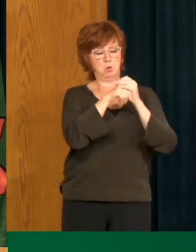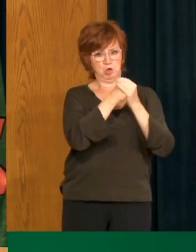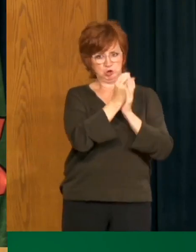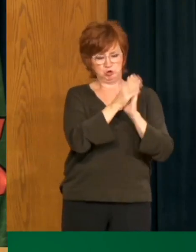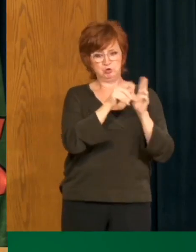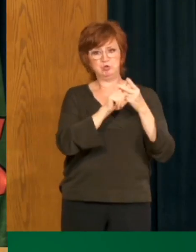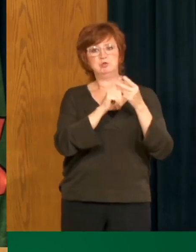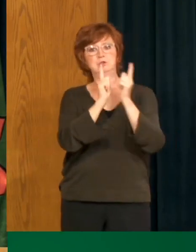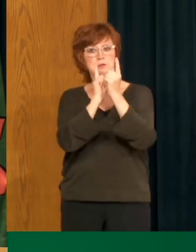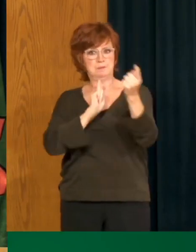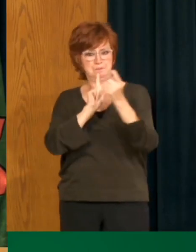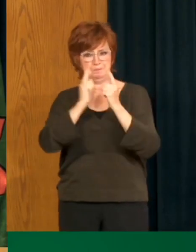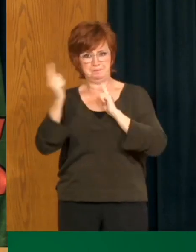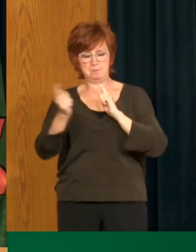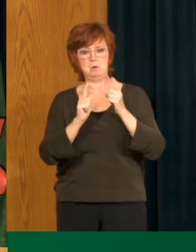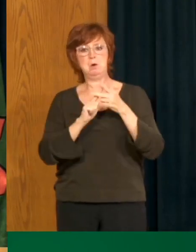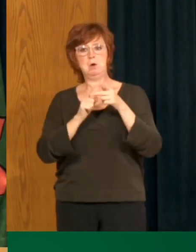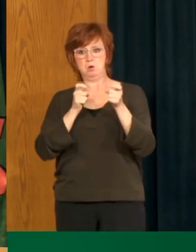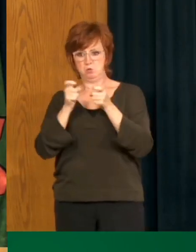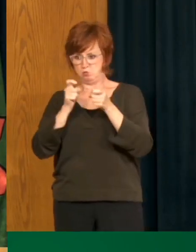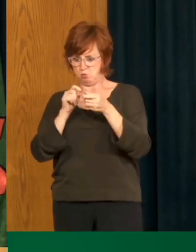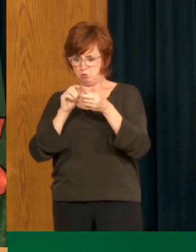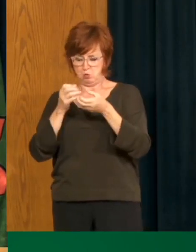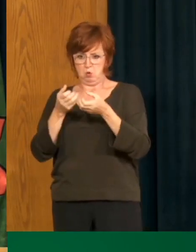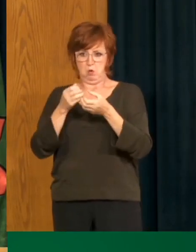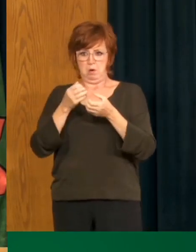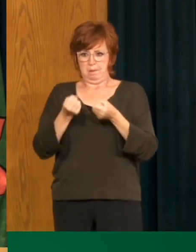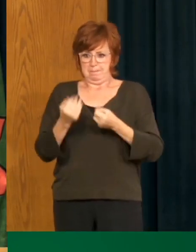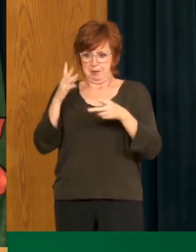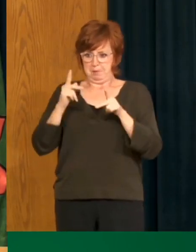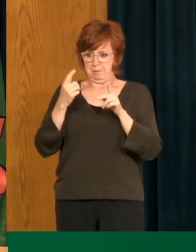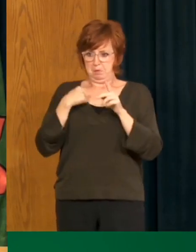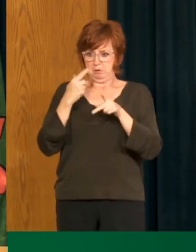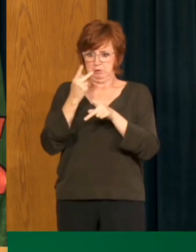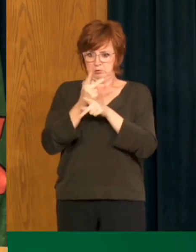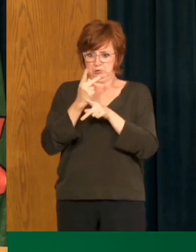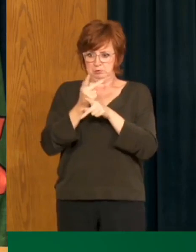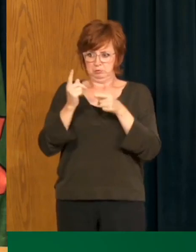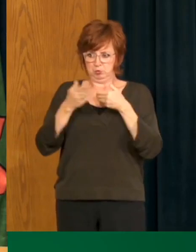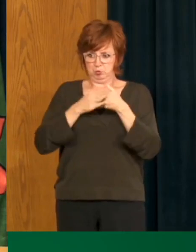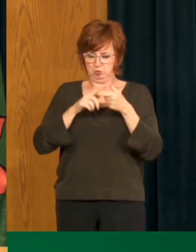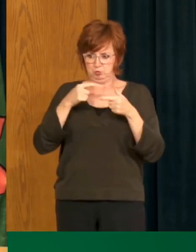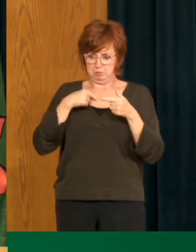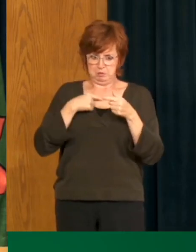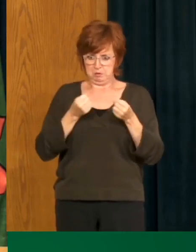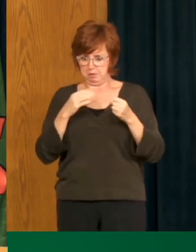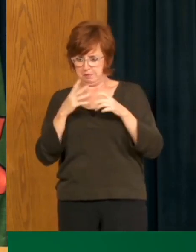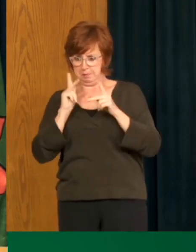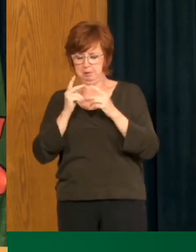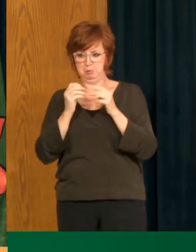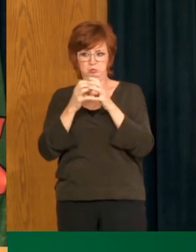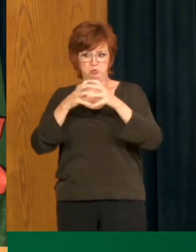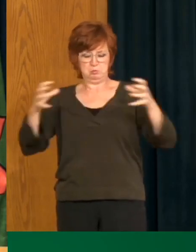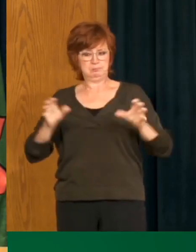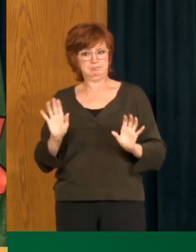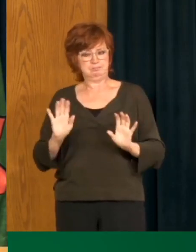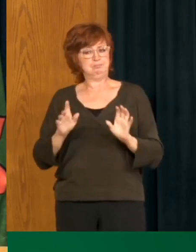hands, controlling your number of contacts that you come in close contact with, staying home if you're not feeling